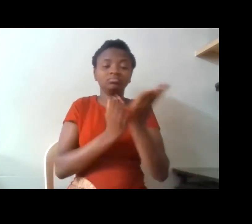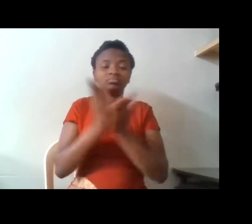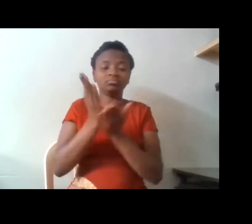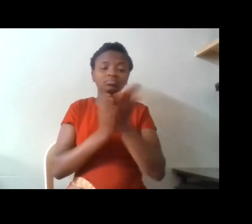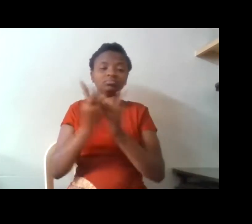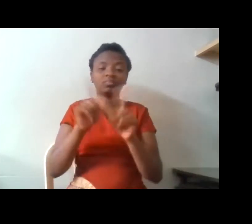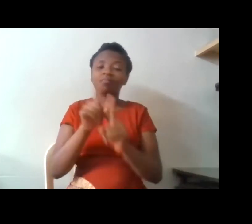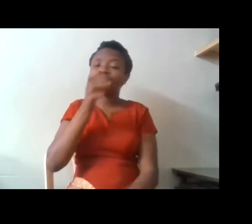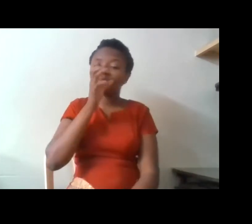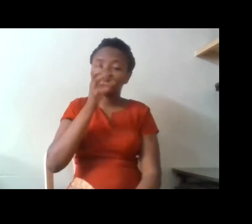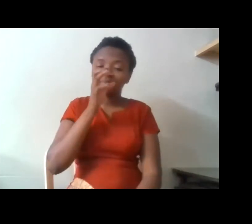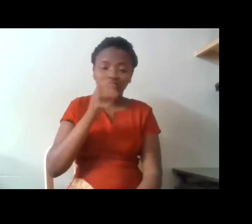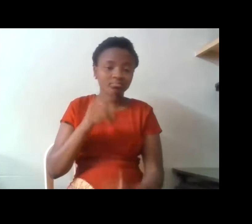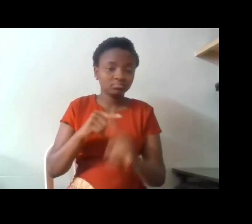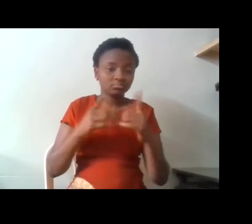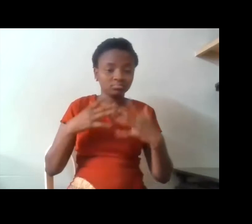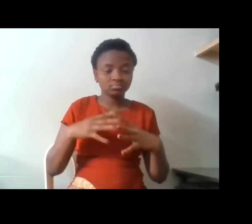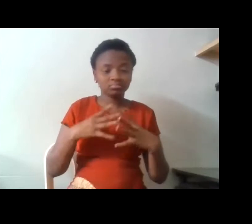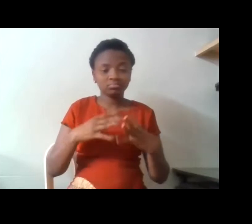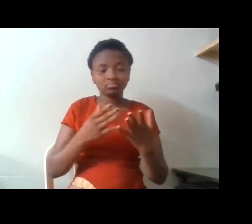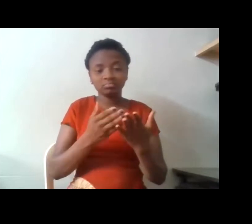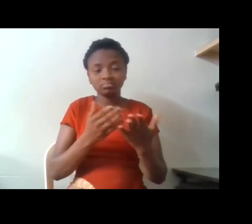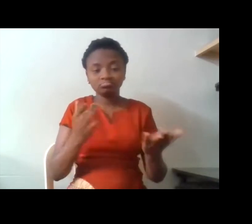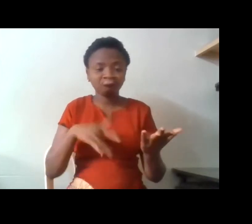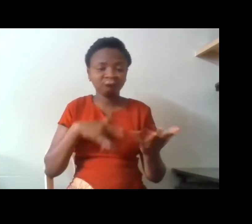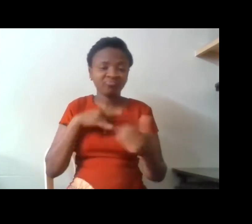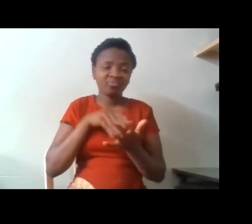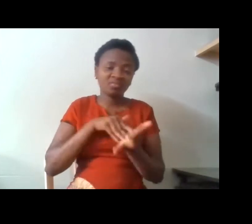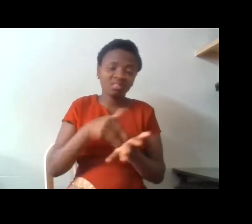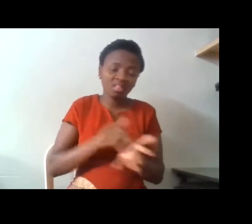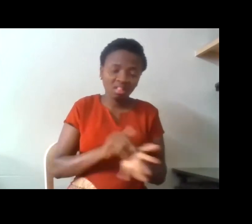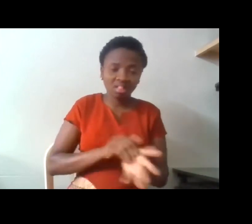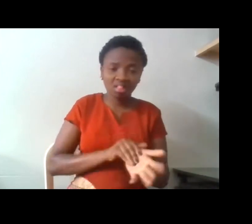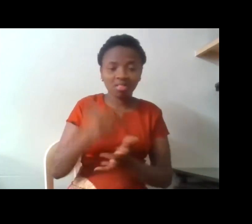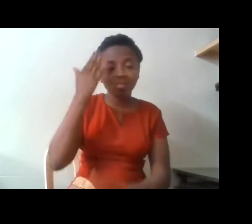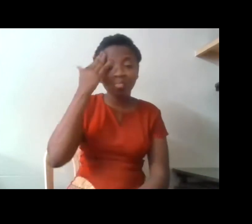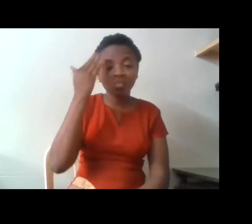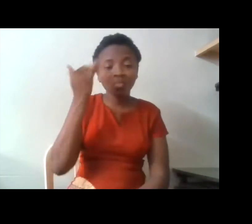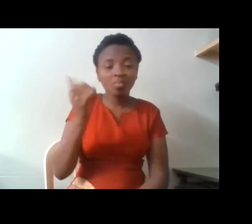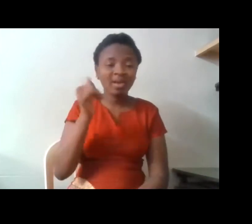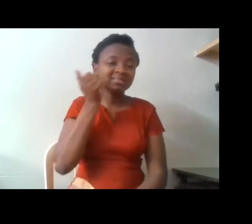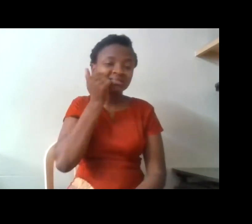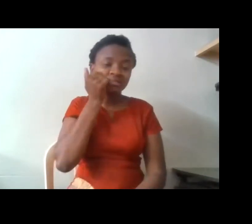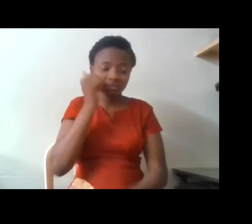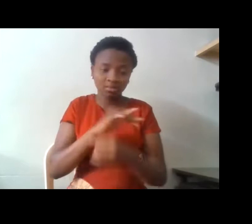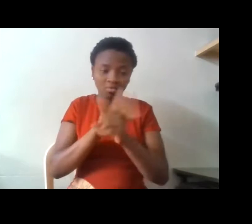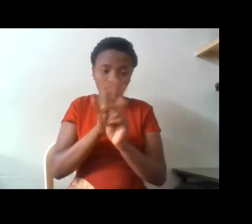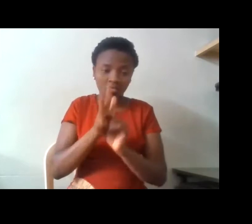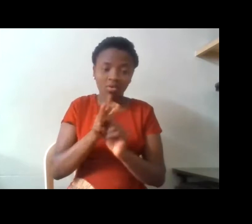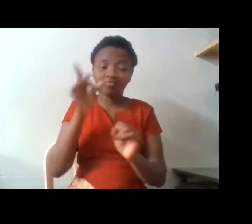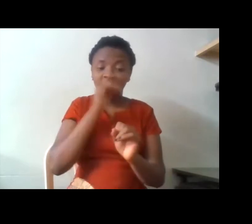made most vulnerable due to COVID-19. And within this program, a Yogyakarta